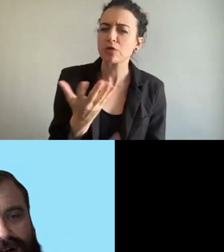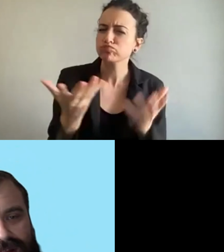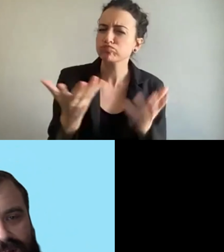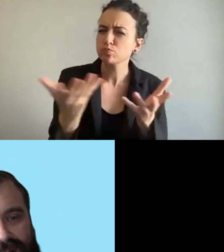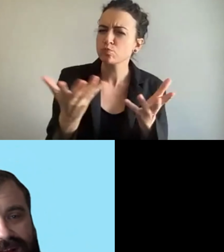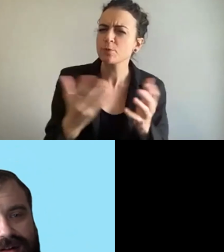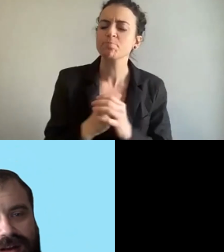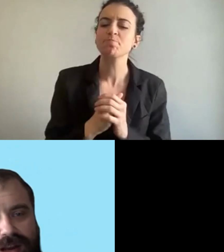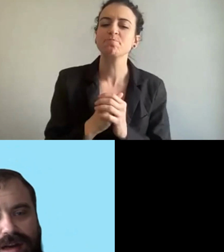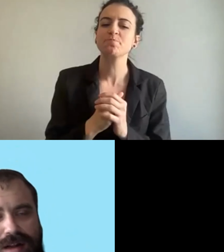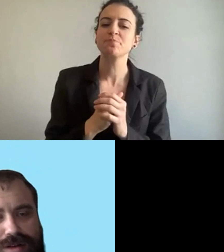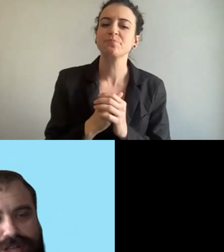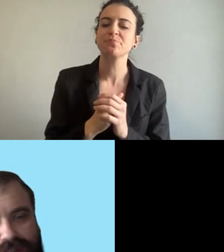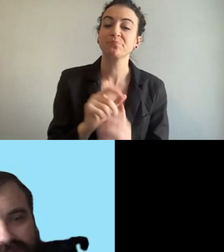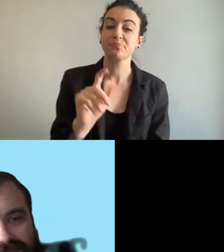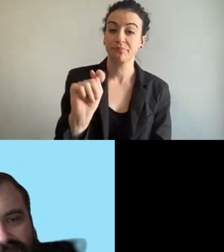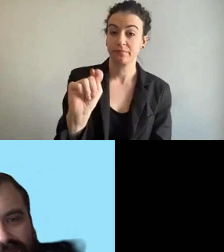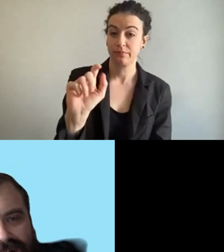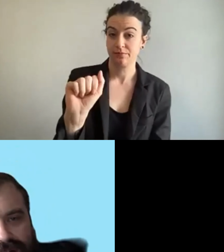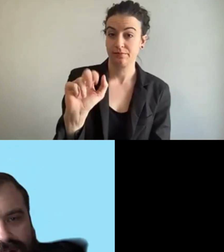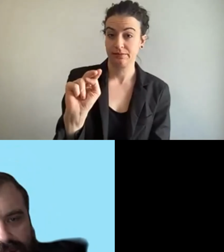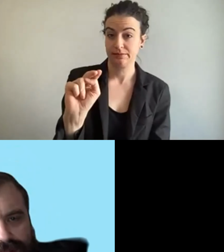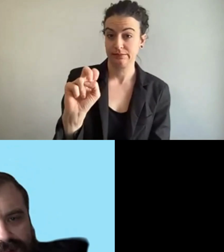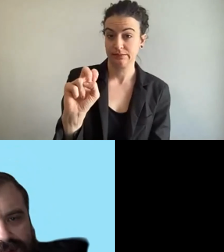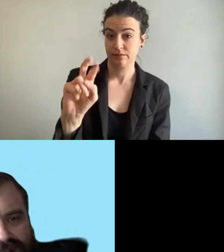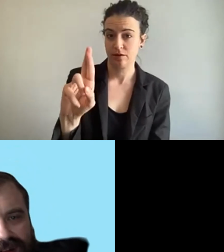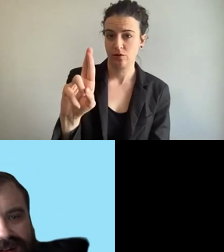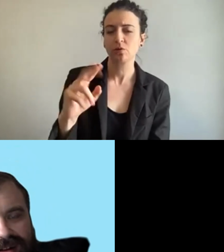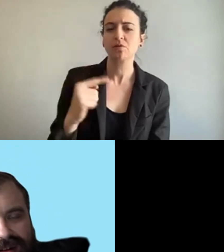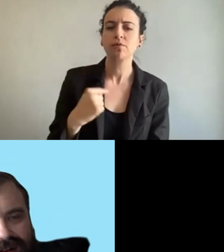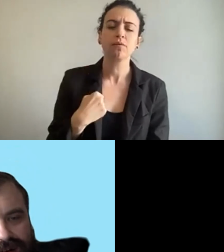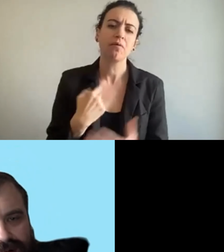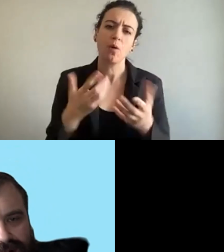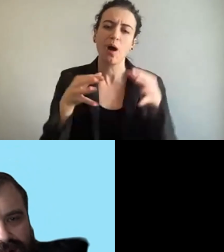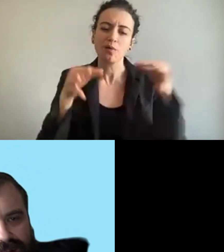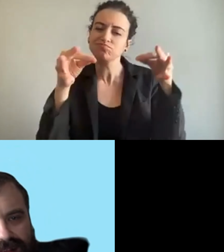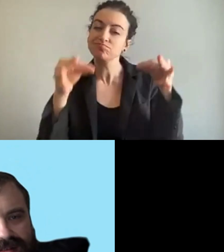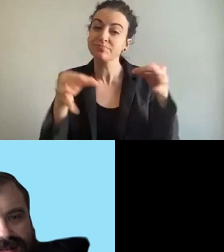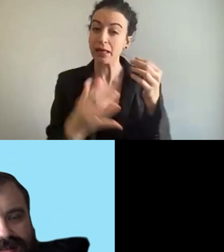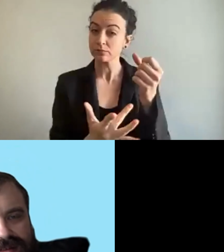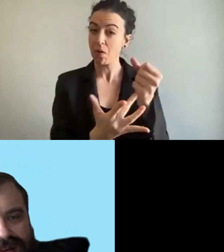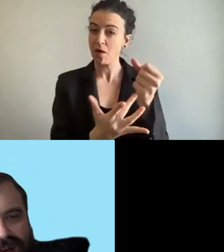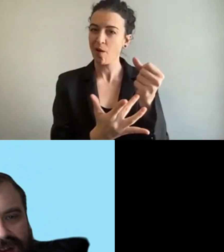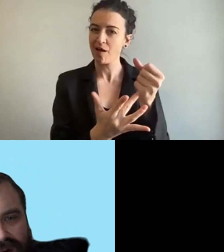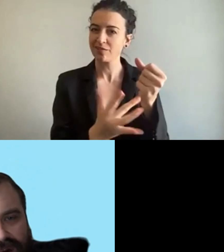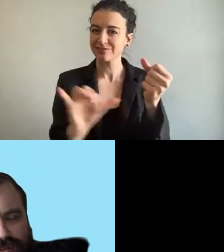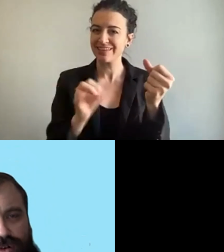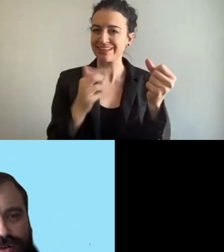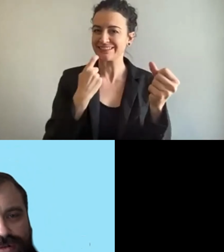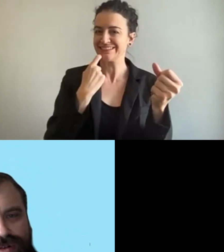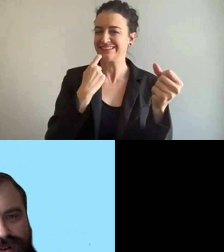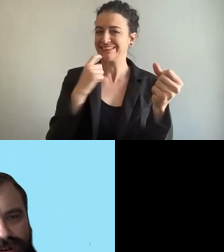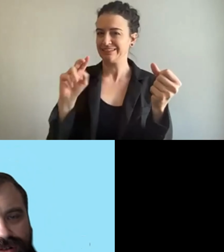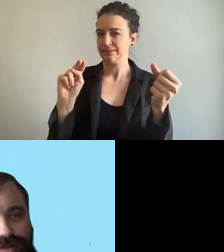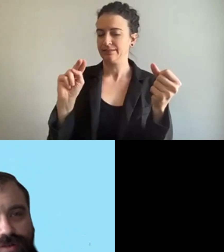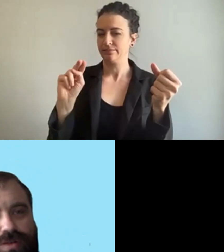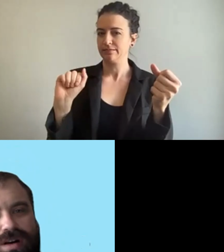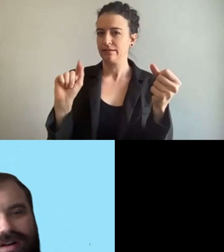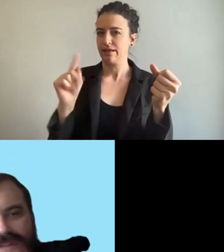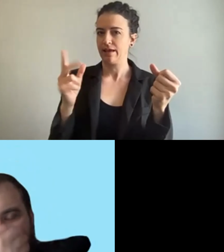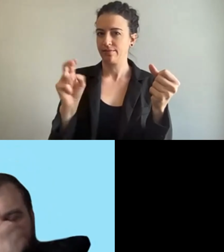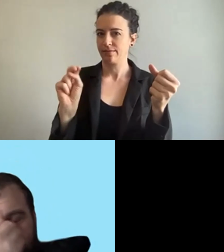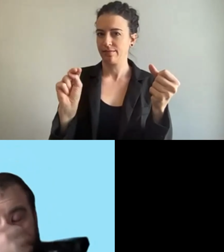share that technology, like Nathan said, is helpful